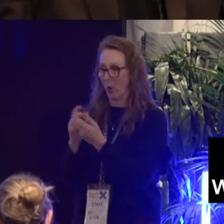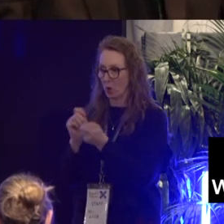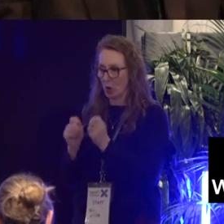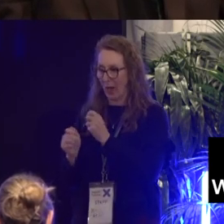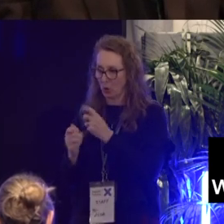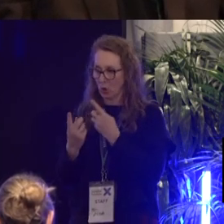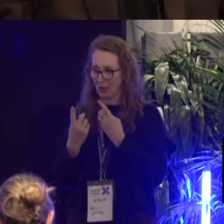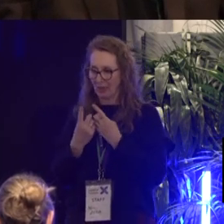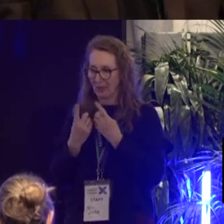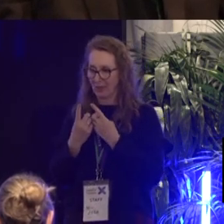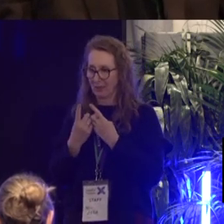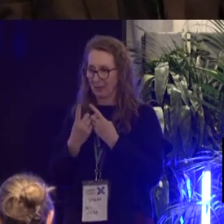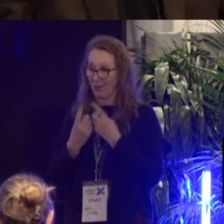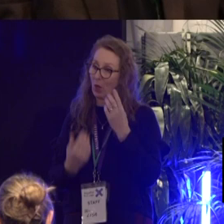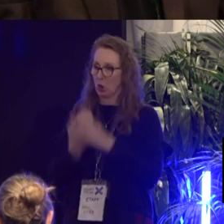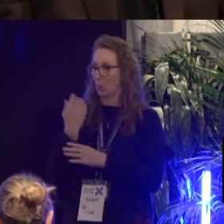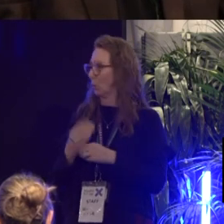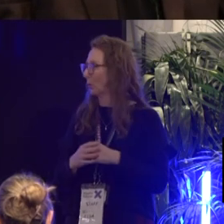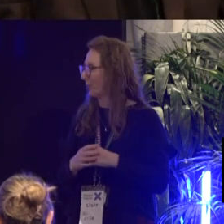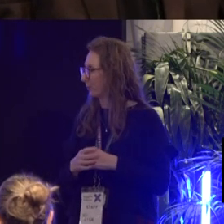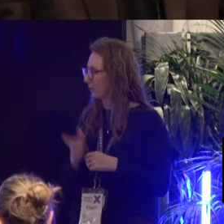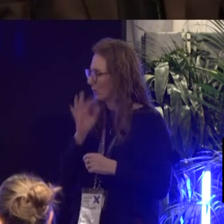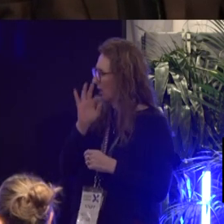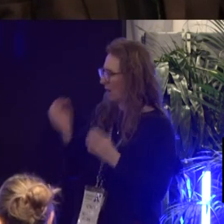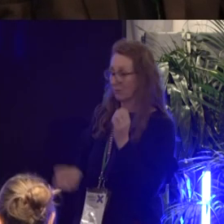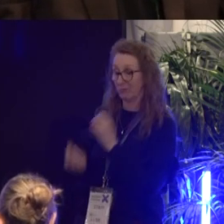the thing is sort of like new or not. I just want to ask you, it's a random